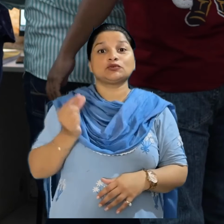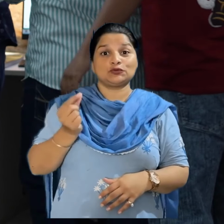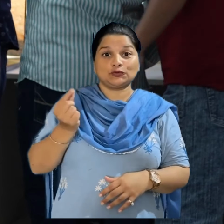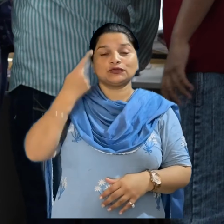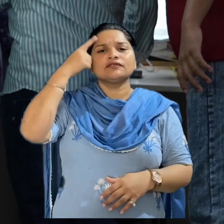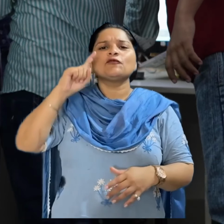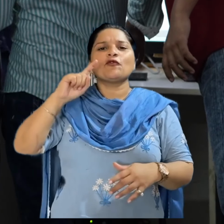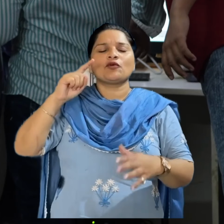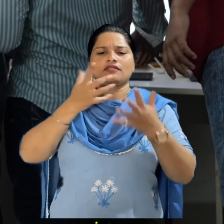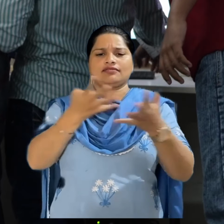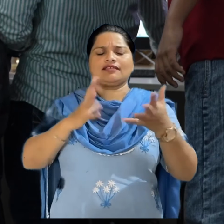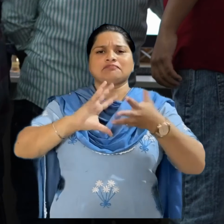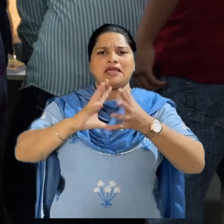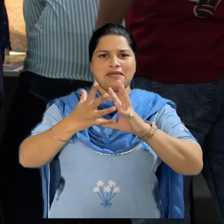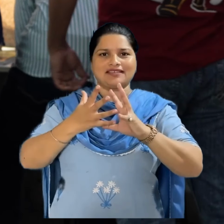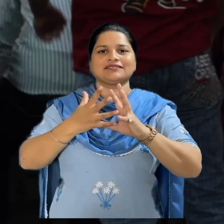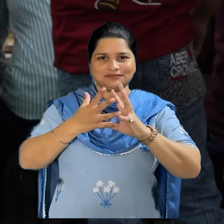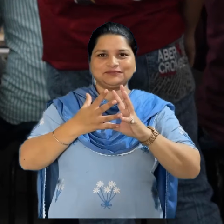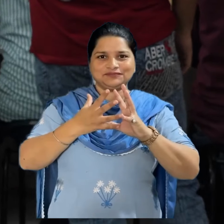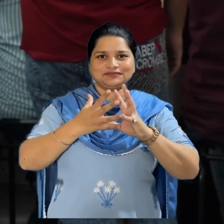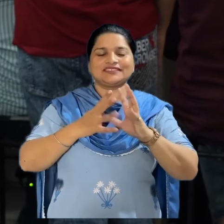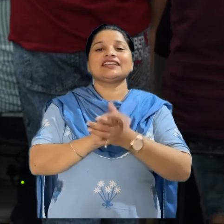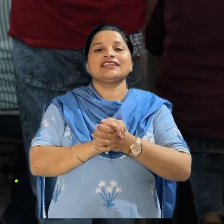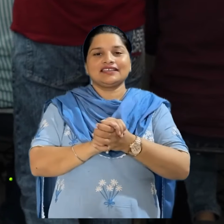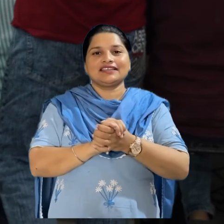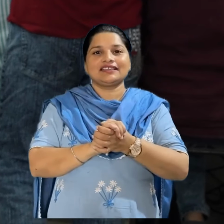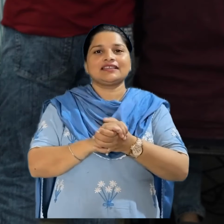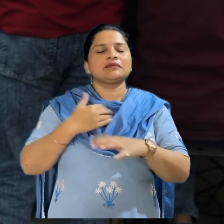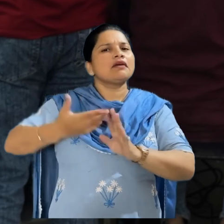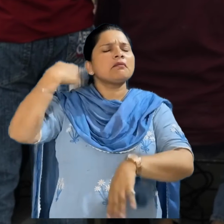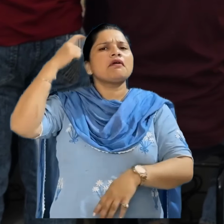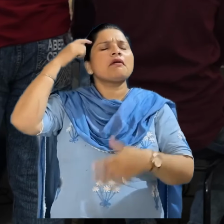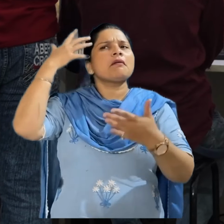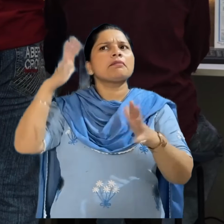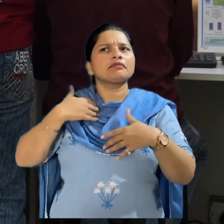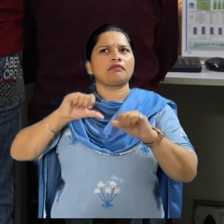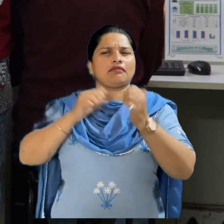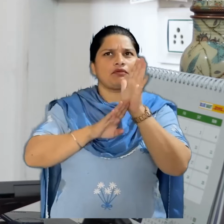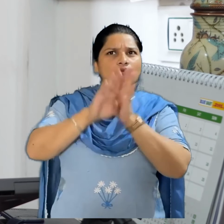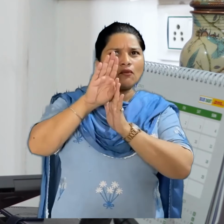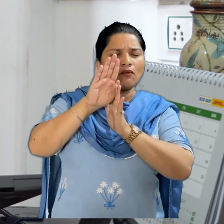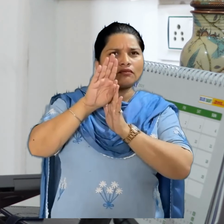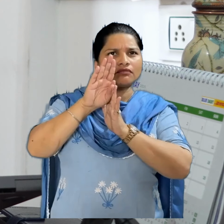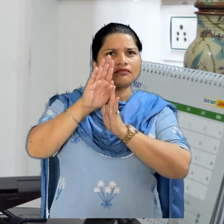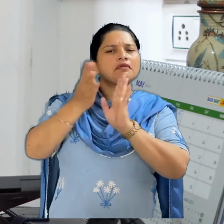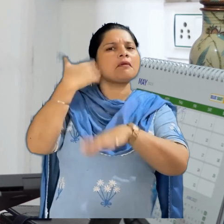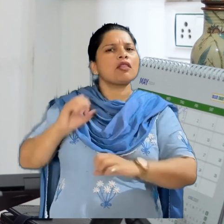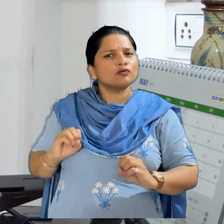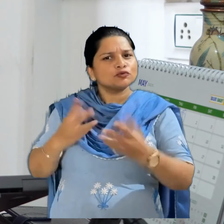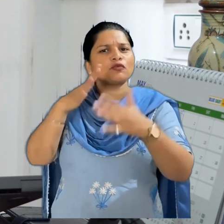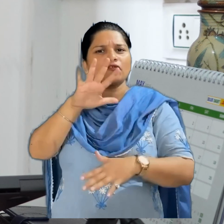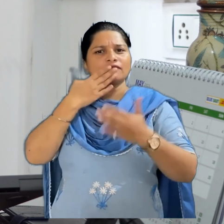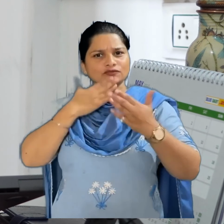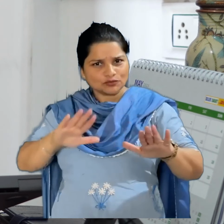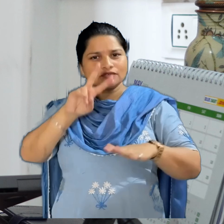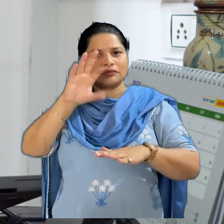course, I begged, borrowed, short of stealing. I didn't think that I could grow. From 5 students, it became 20, 25. The place became